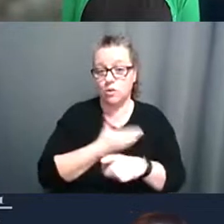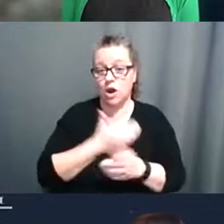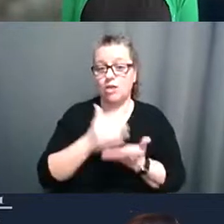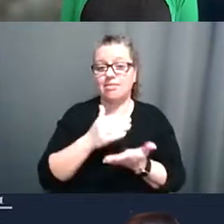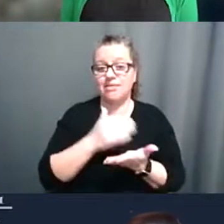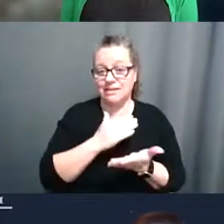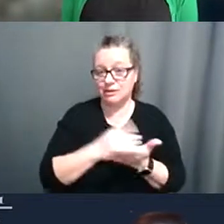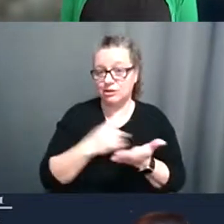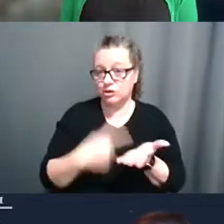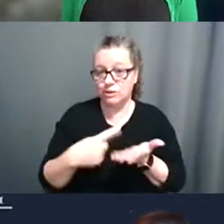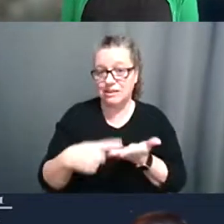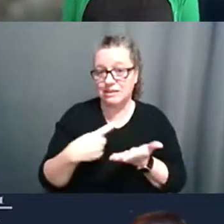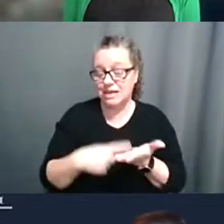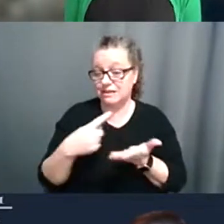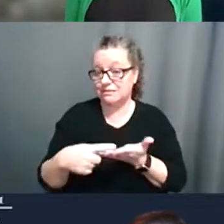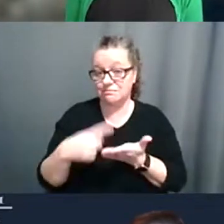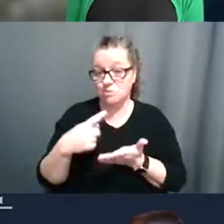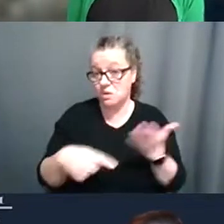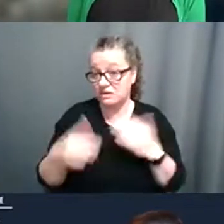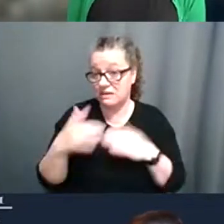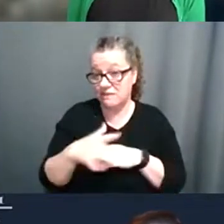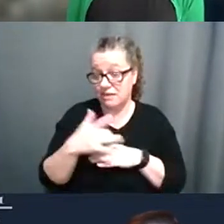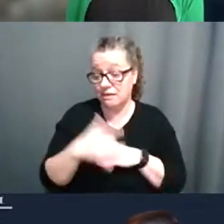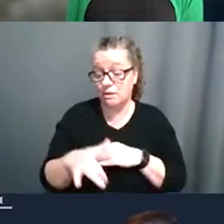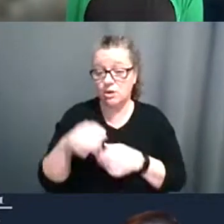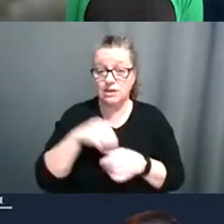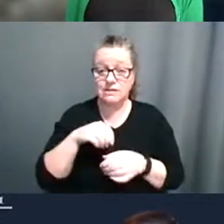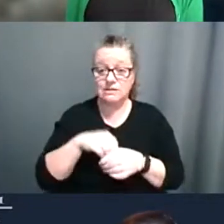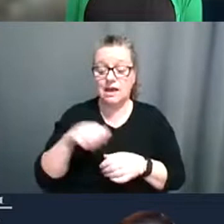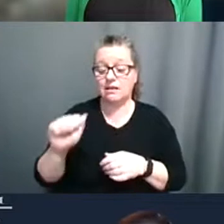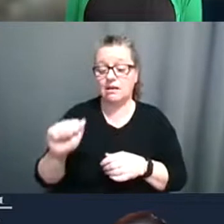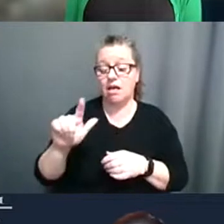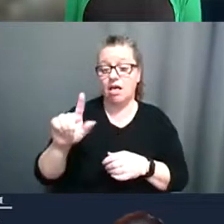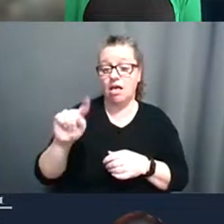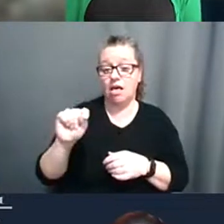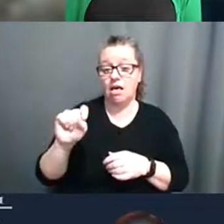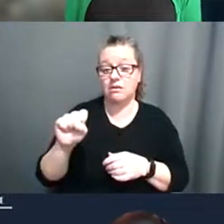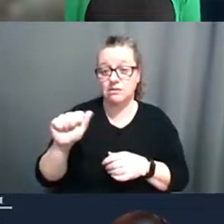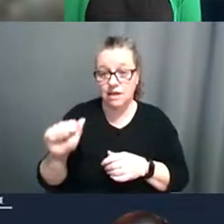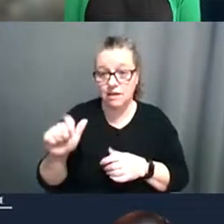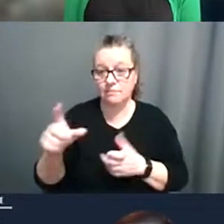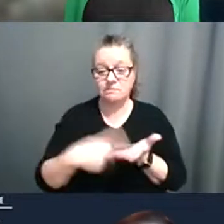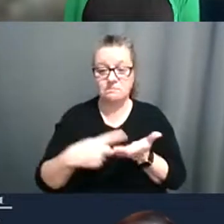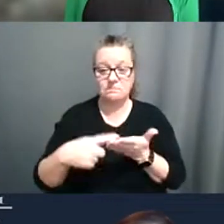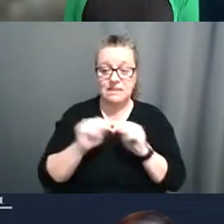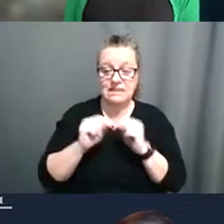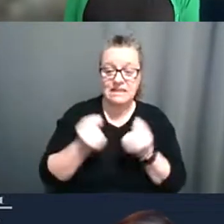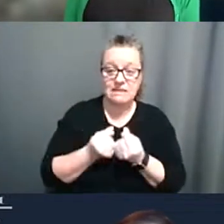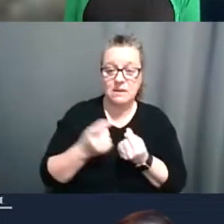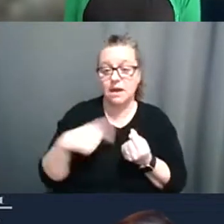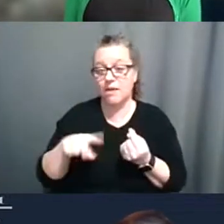discuss what our availability is within ALTSA and talk with our team about what their needs are.